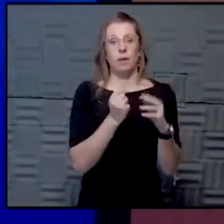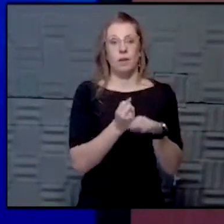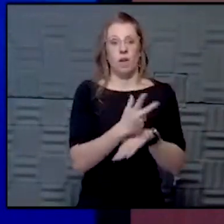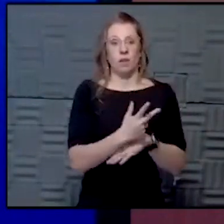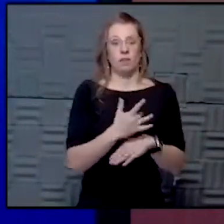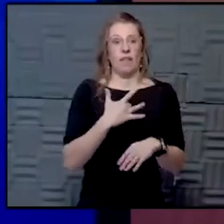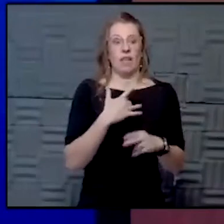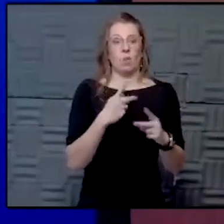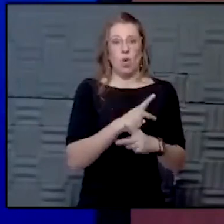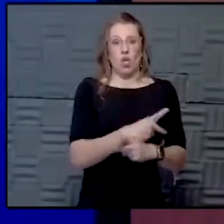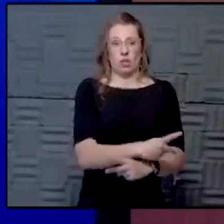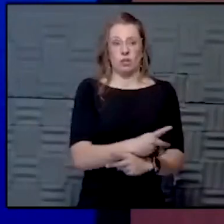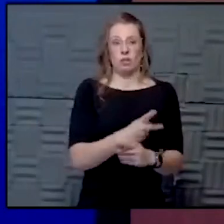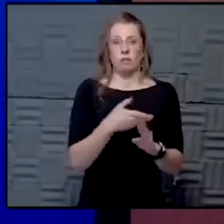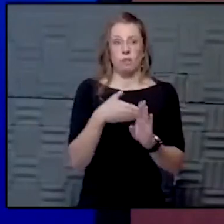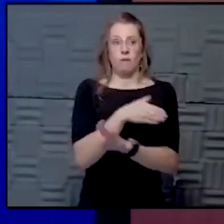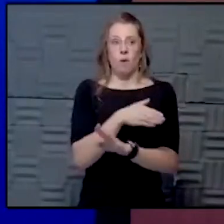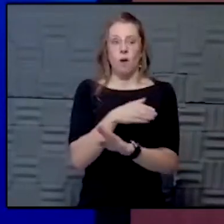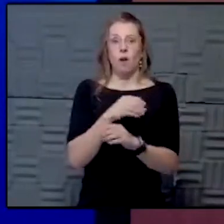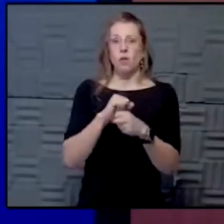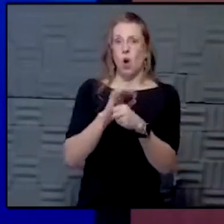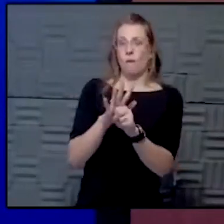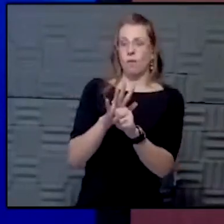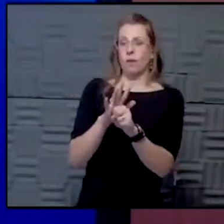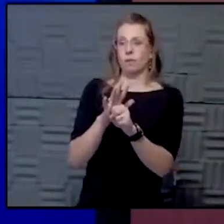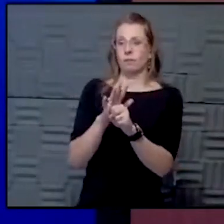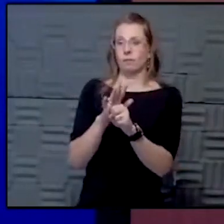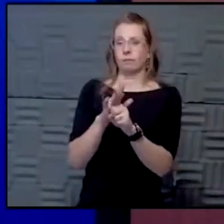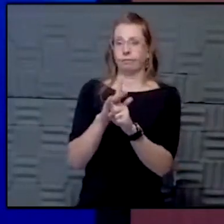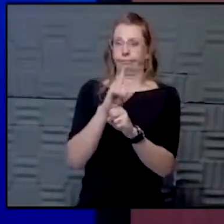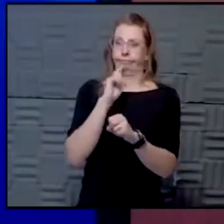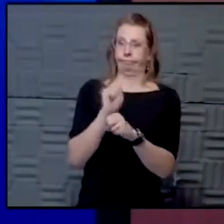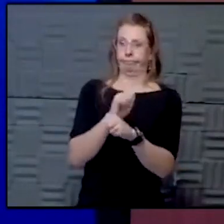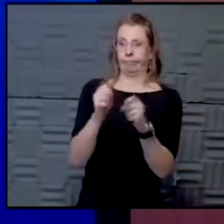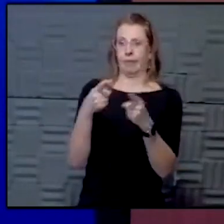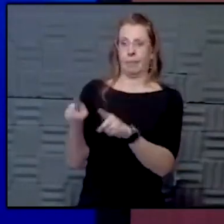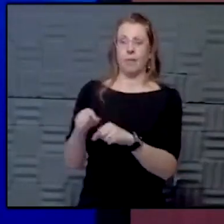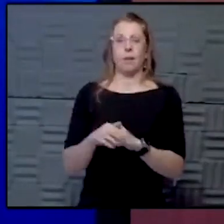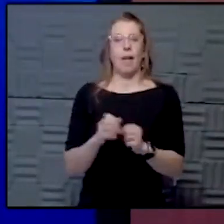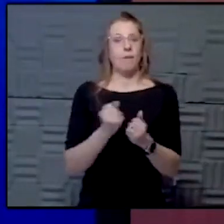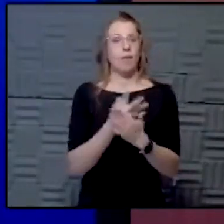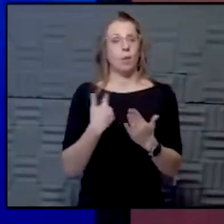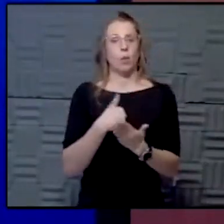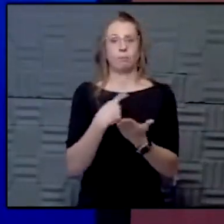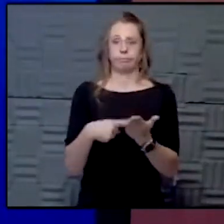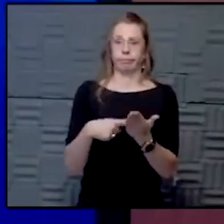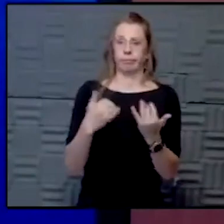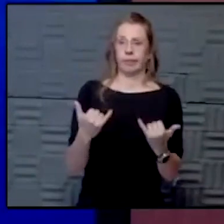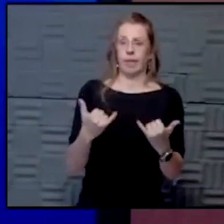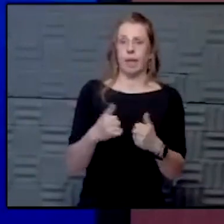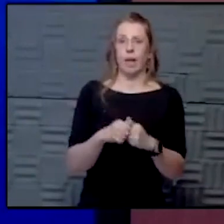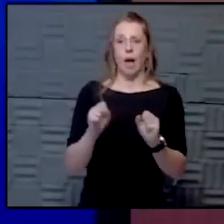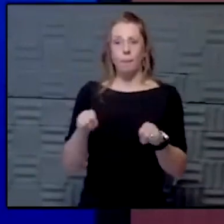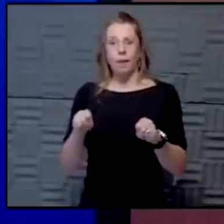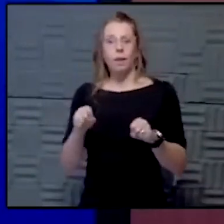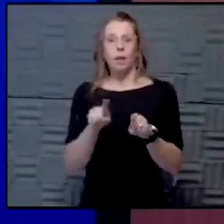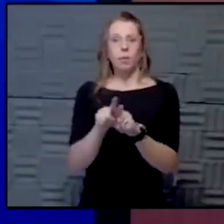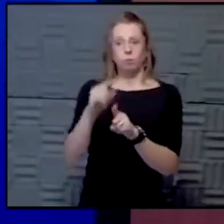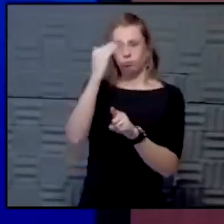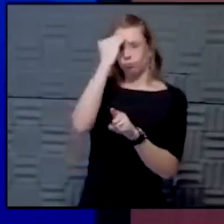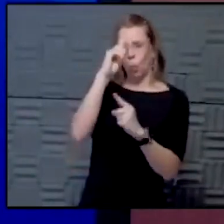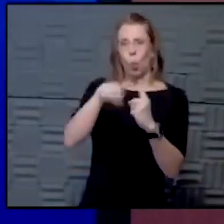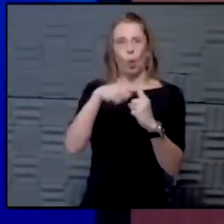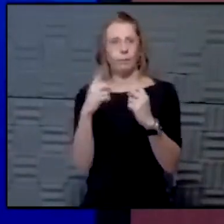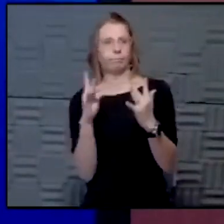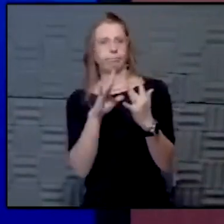about. And I think all of the things we've talked about today, the ability and awareness of when to reach